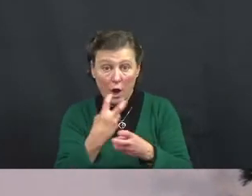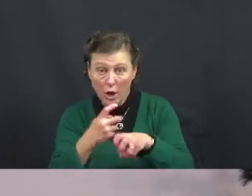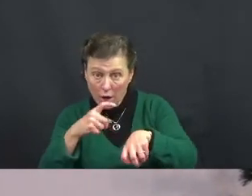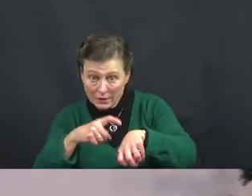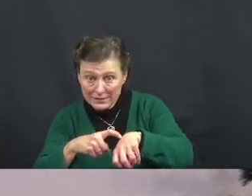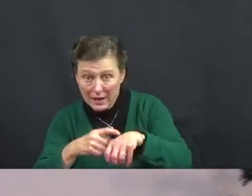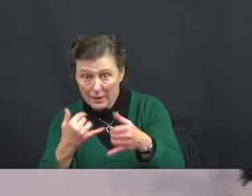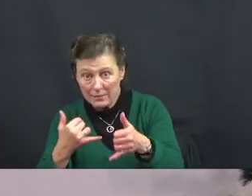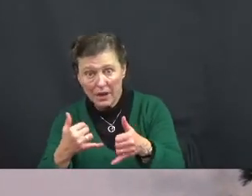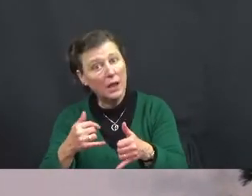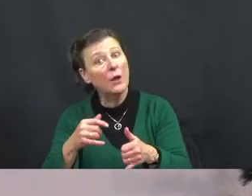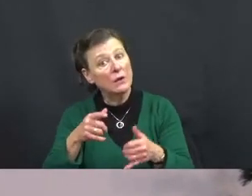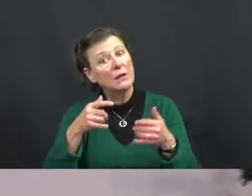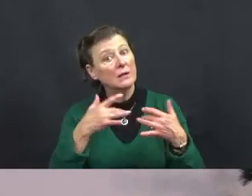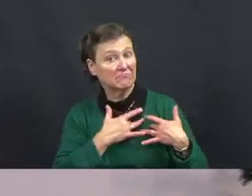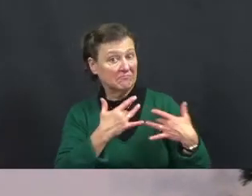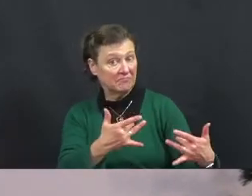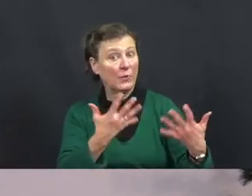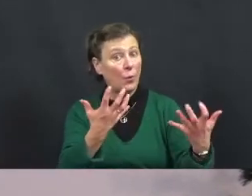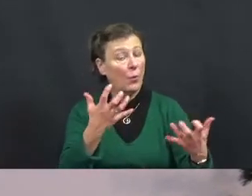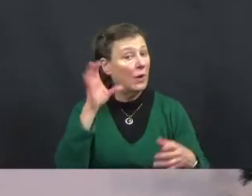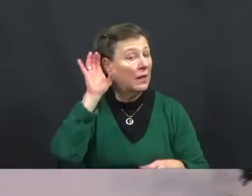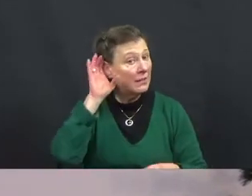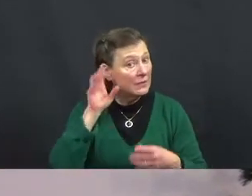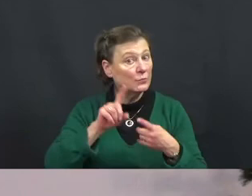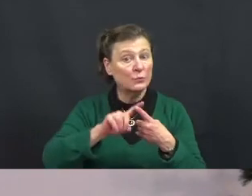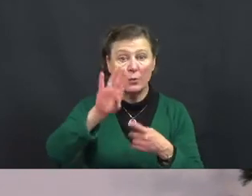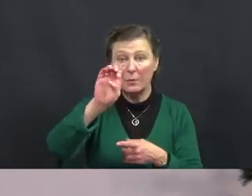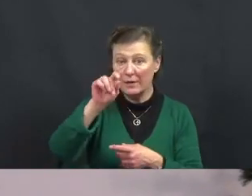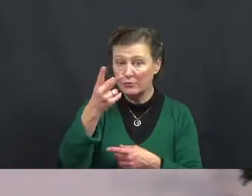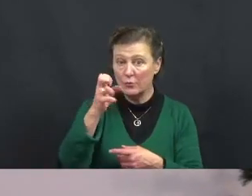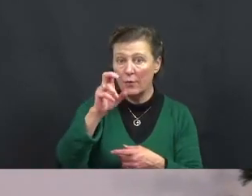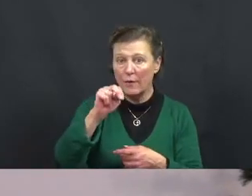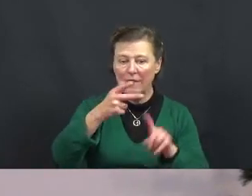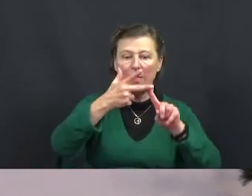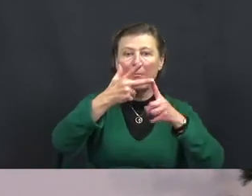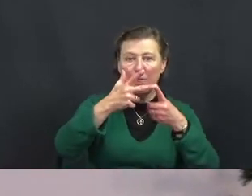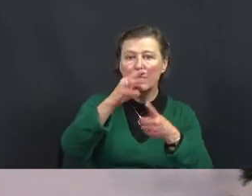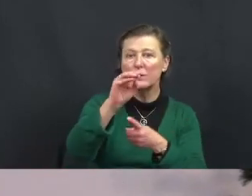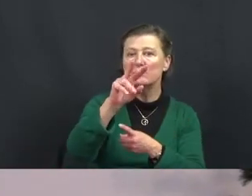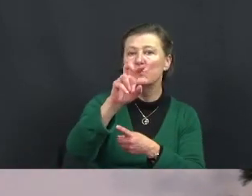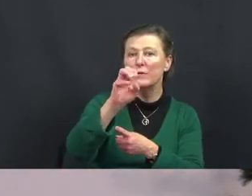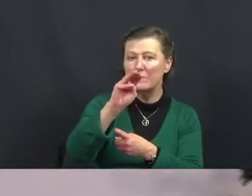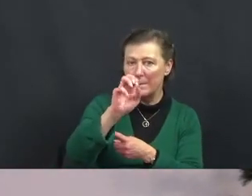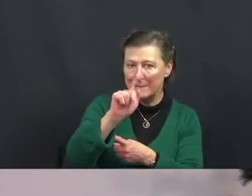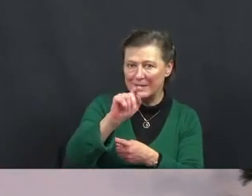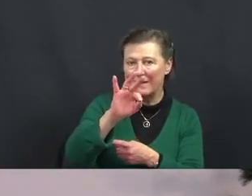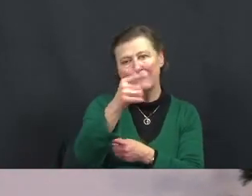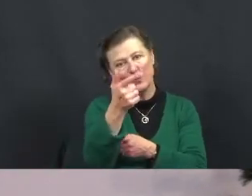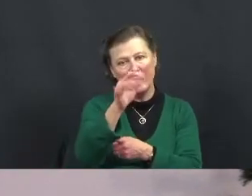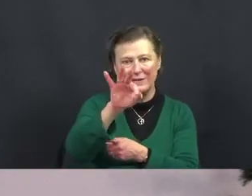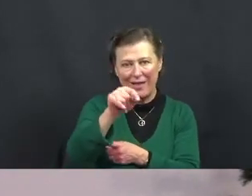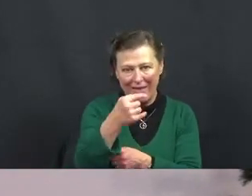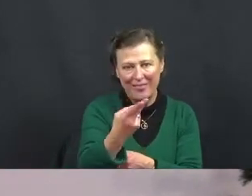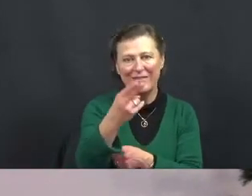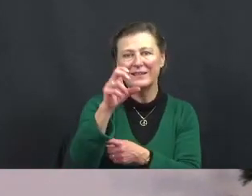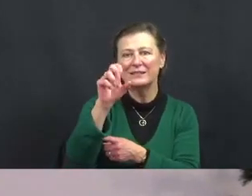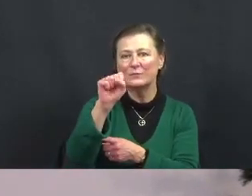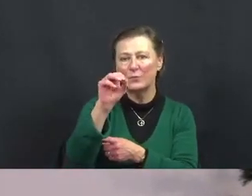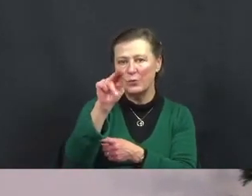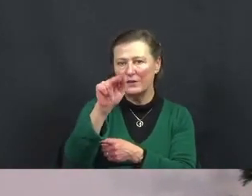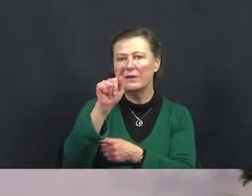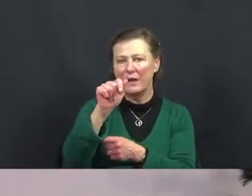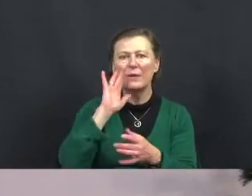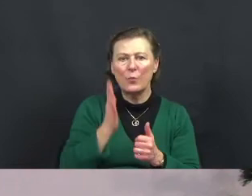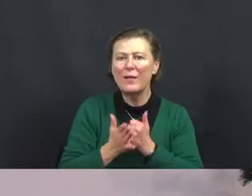to Beethoven, listen to that third movement, that of the 29th Piano Sonata, and it'll help you be with your sorrow and your